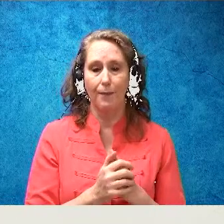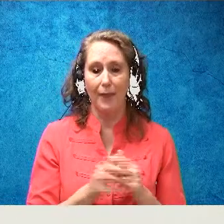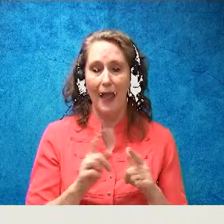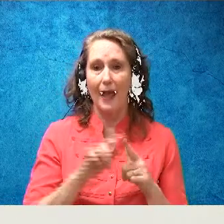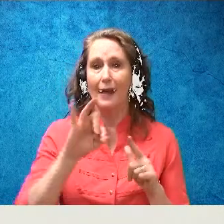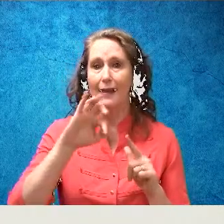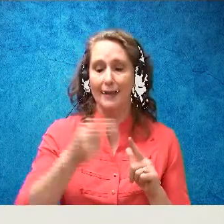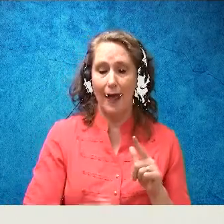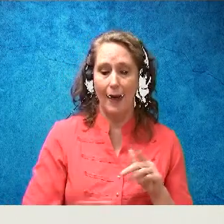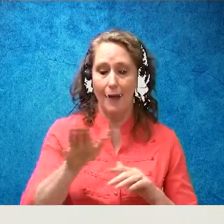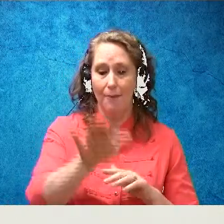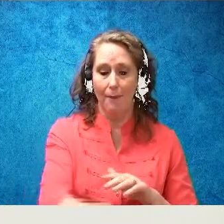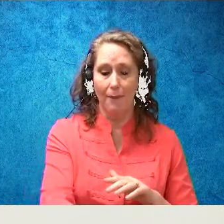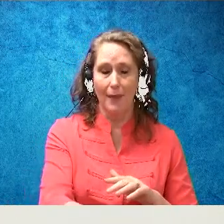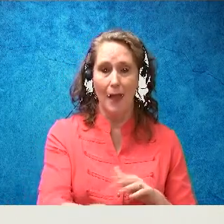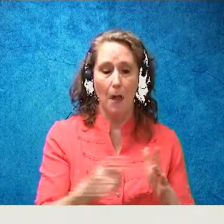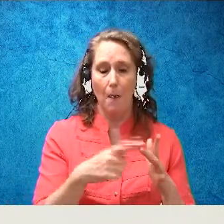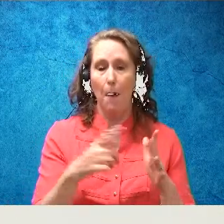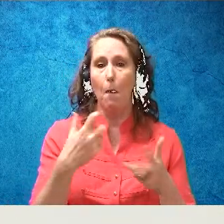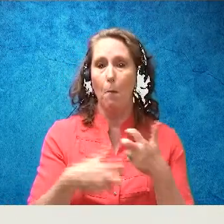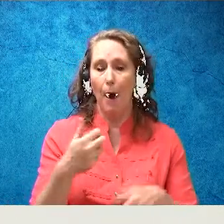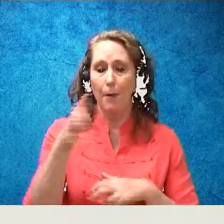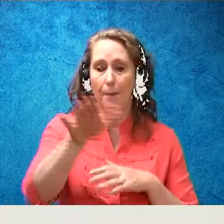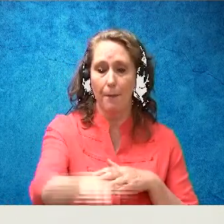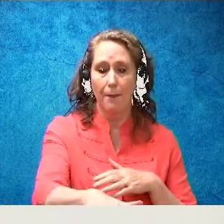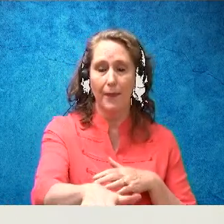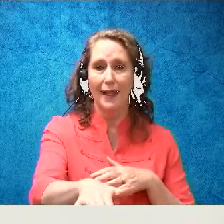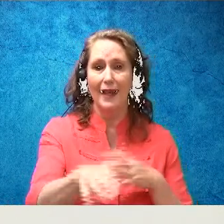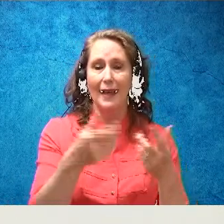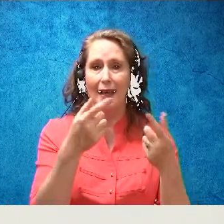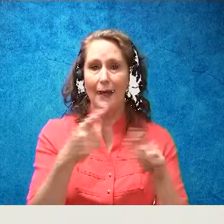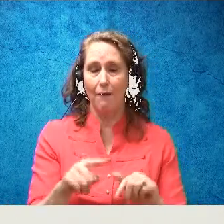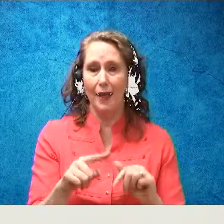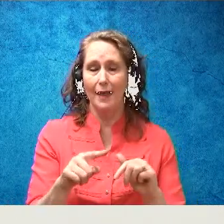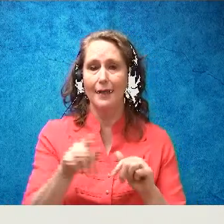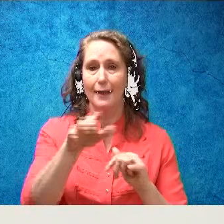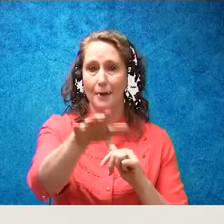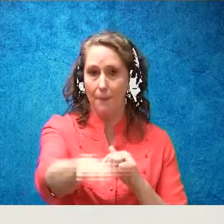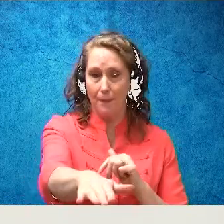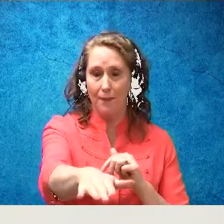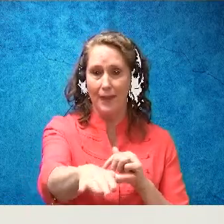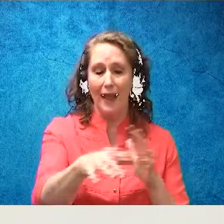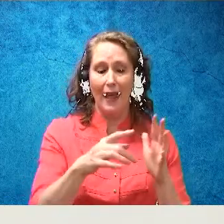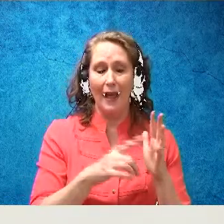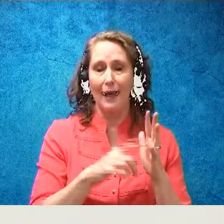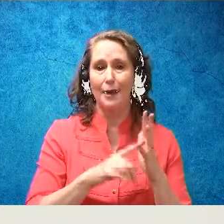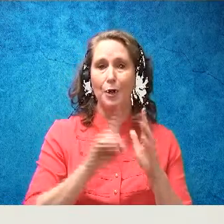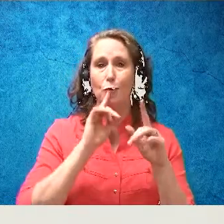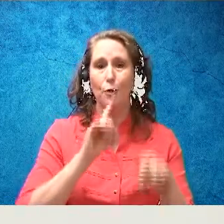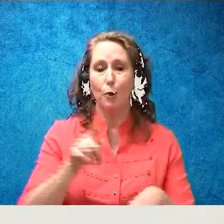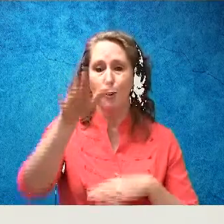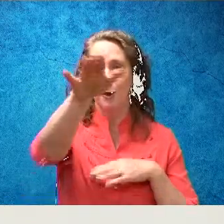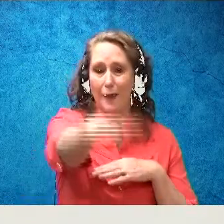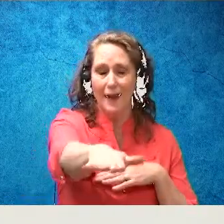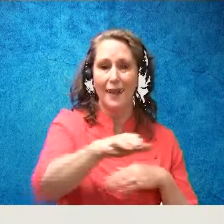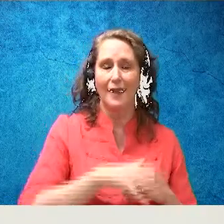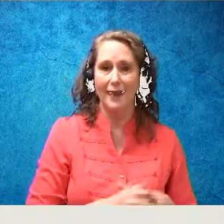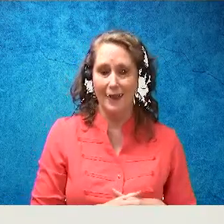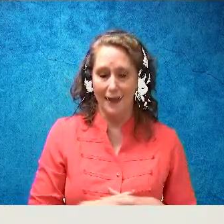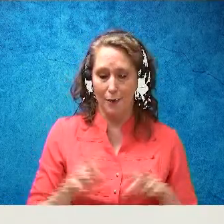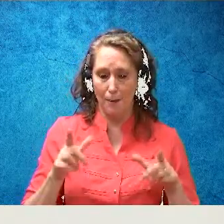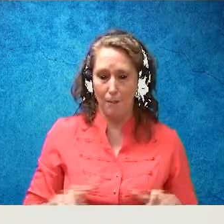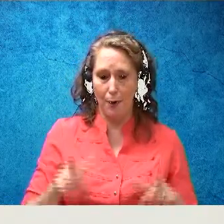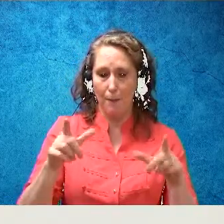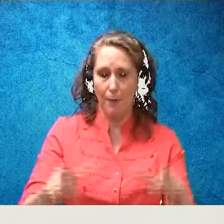setting, again, problem, good, events, good, and solution. So you can lay